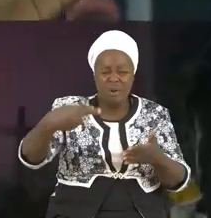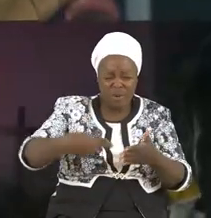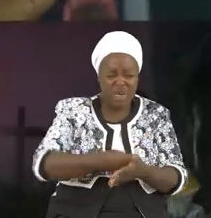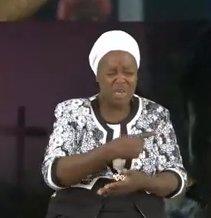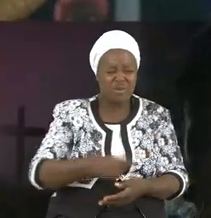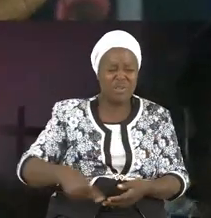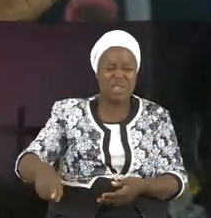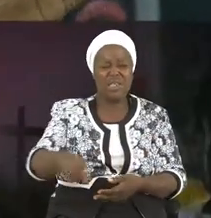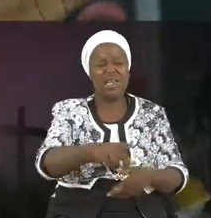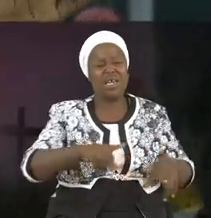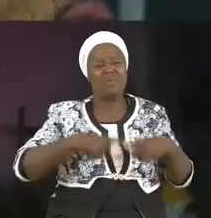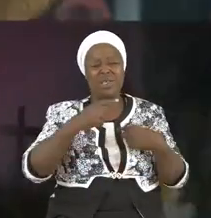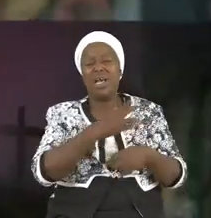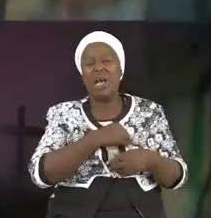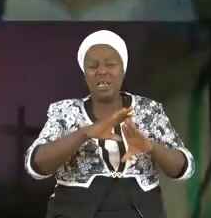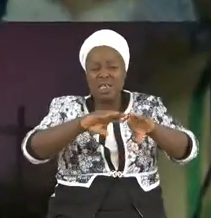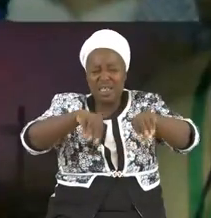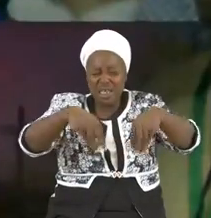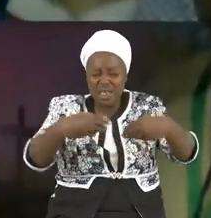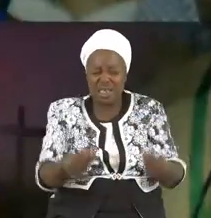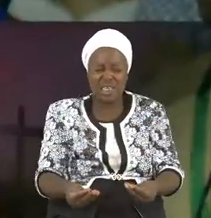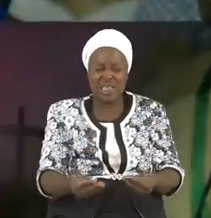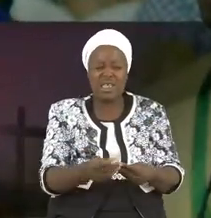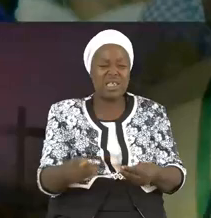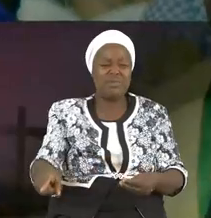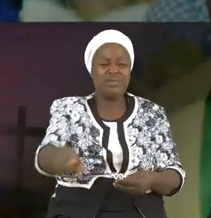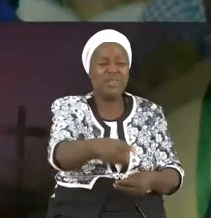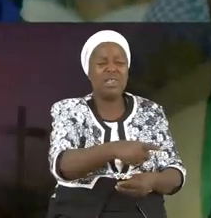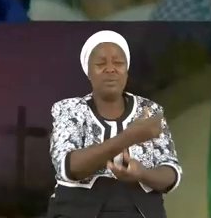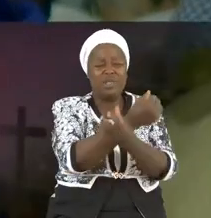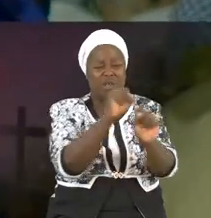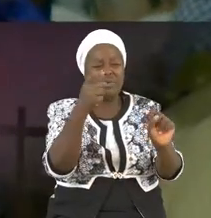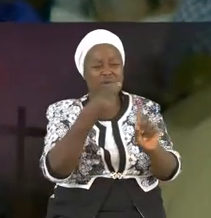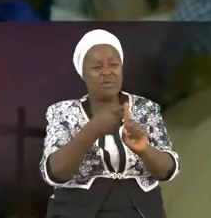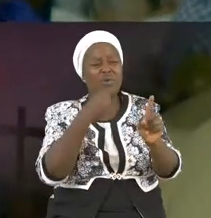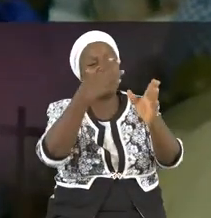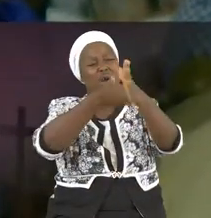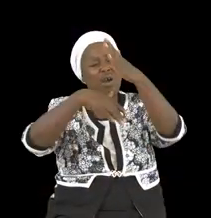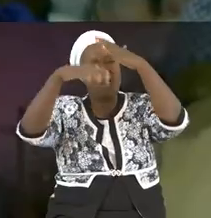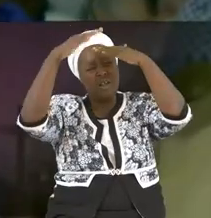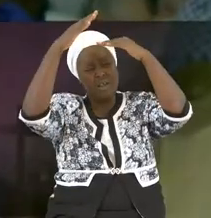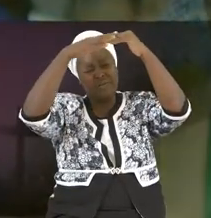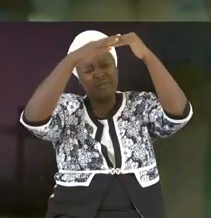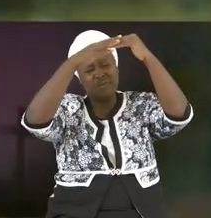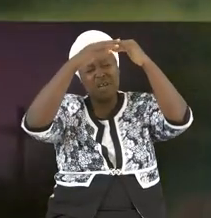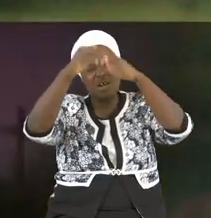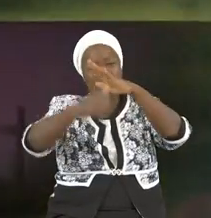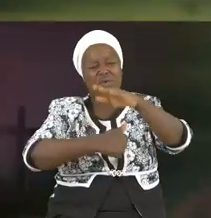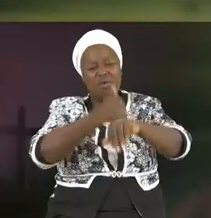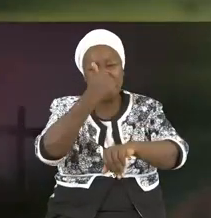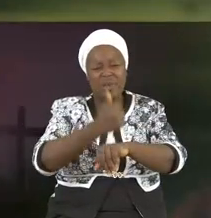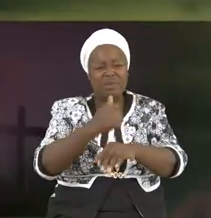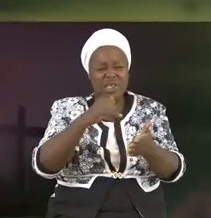them salvation from heaven. Confirm each that salvation in